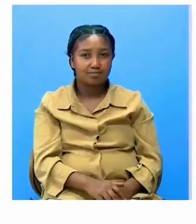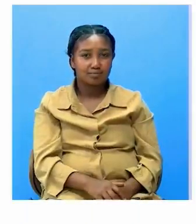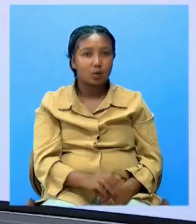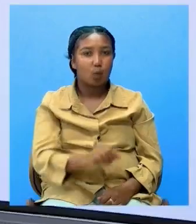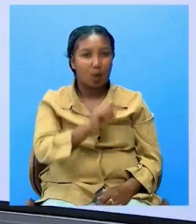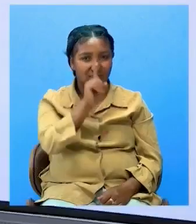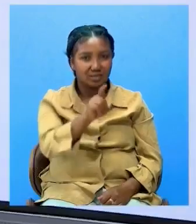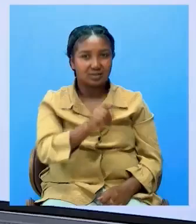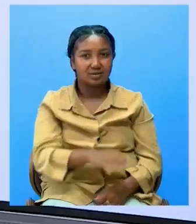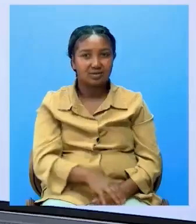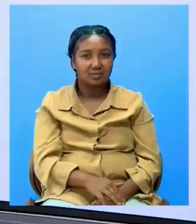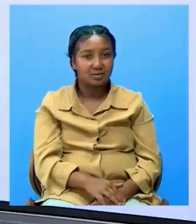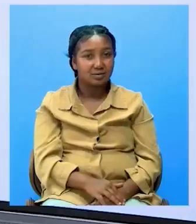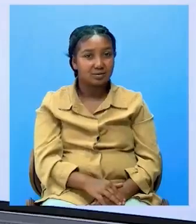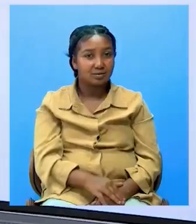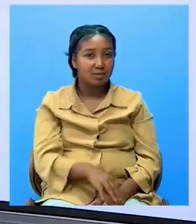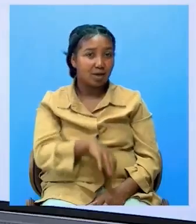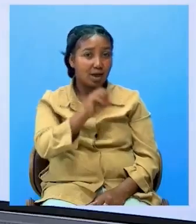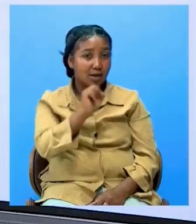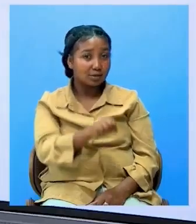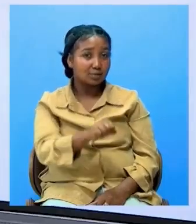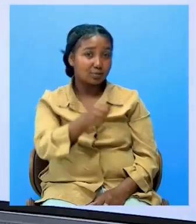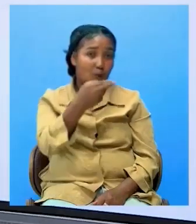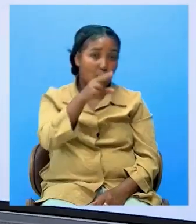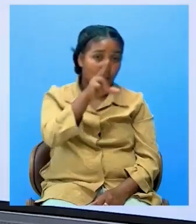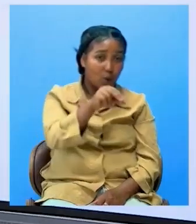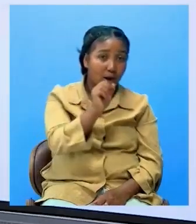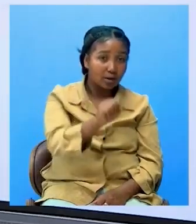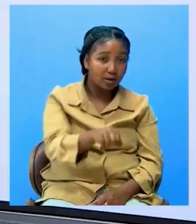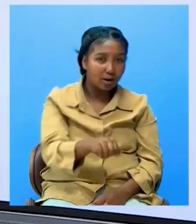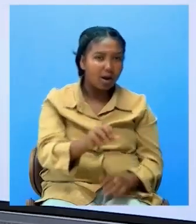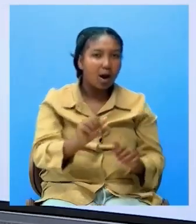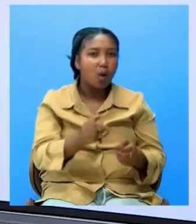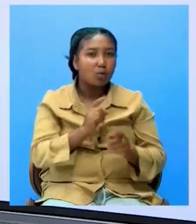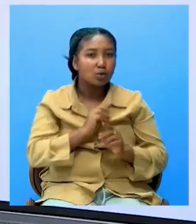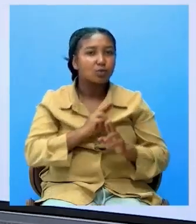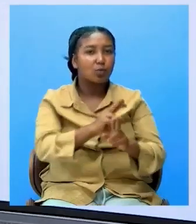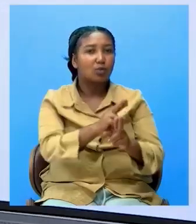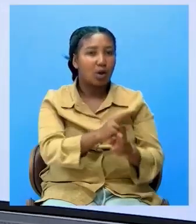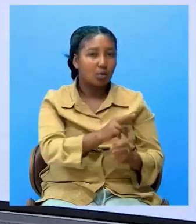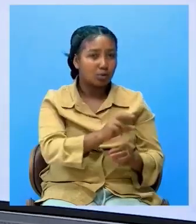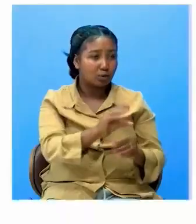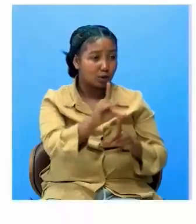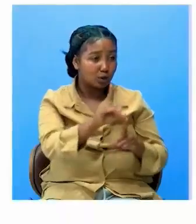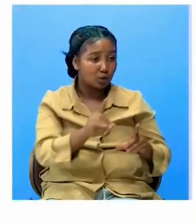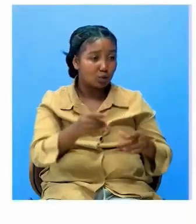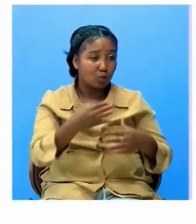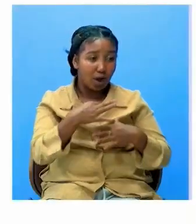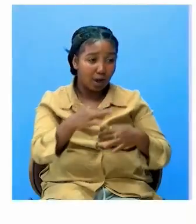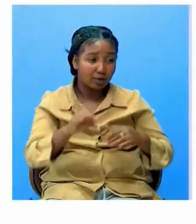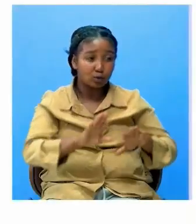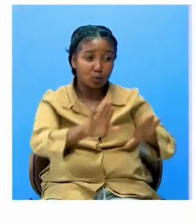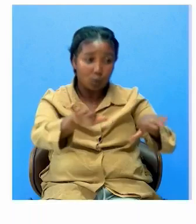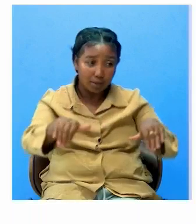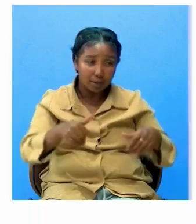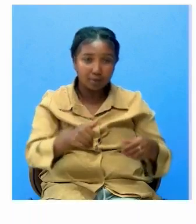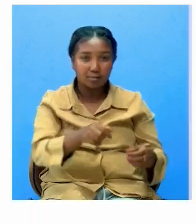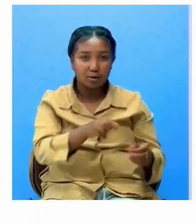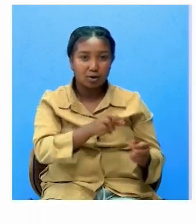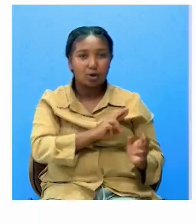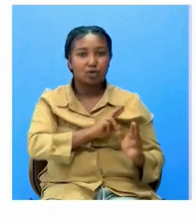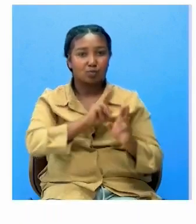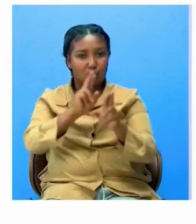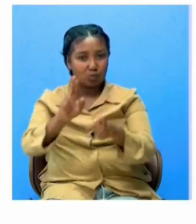Question. This one is yes or no question, isn't it? So, how can you respond it? If you like, you can